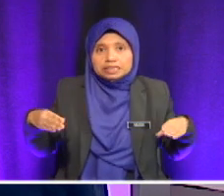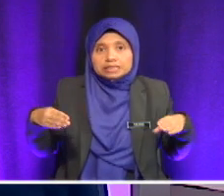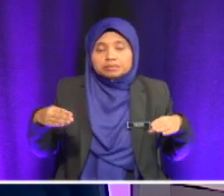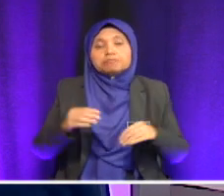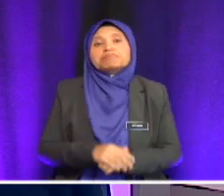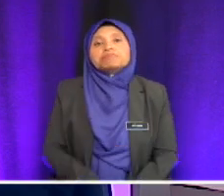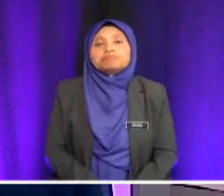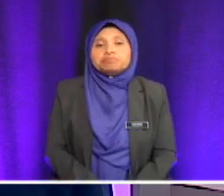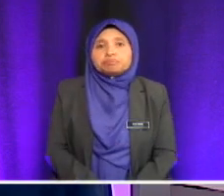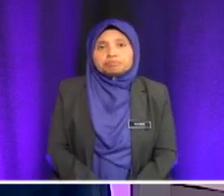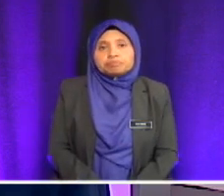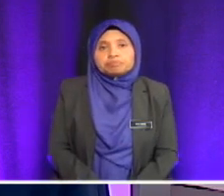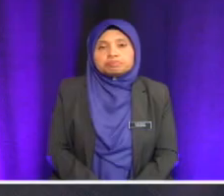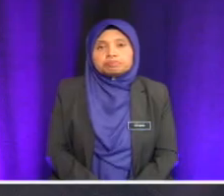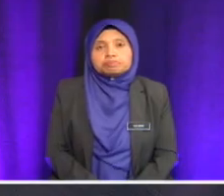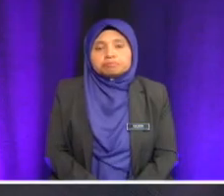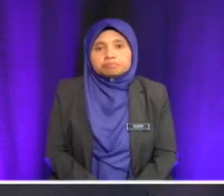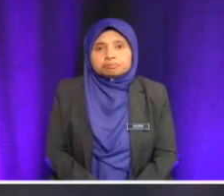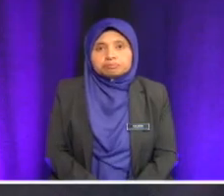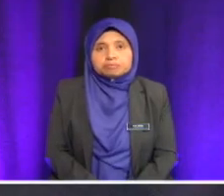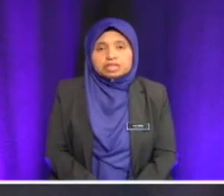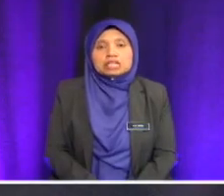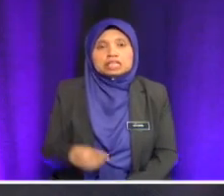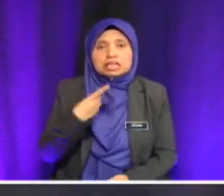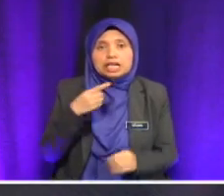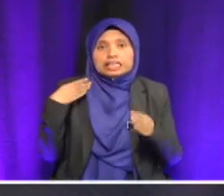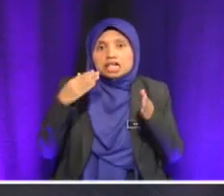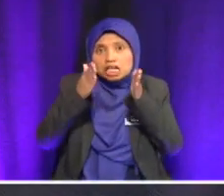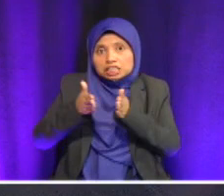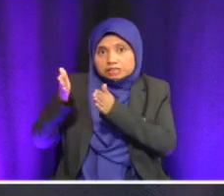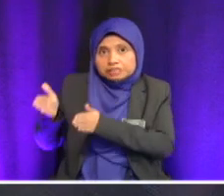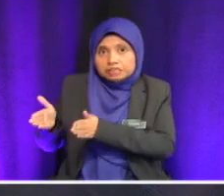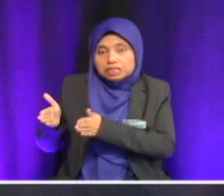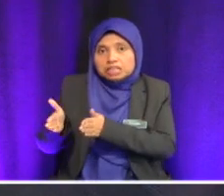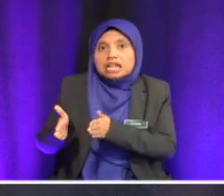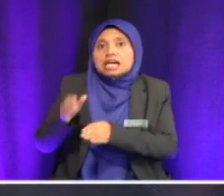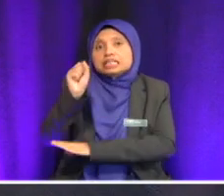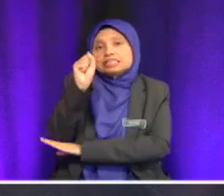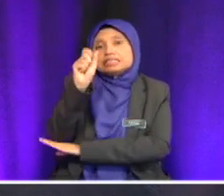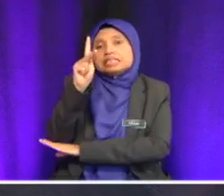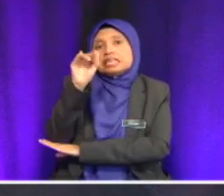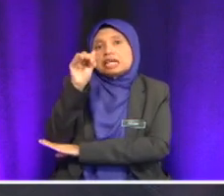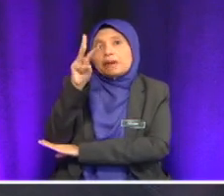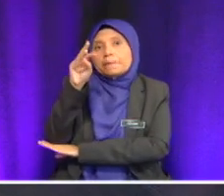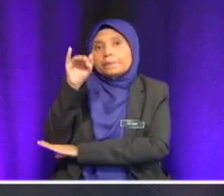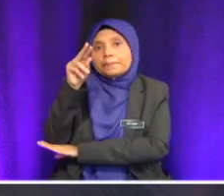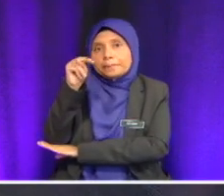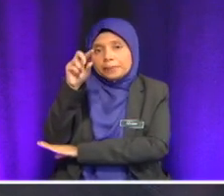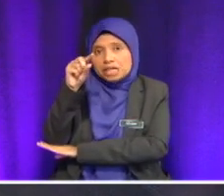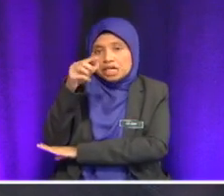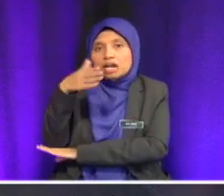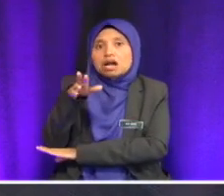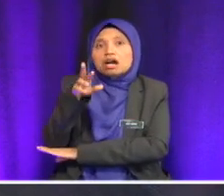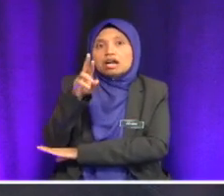skills. Okay, understood. So Alright. these are the strategies that everyone you can try as well. Skimming, scanning and intensive reading.